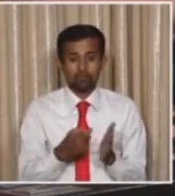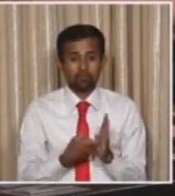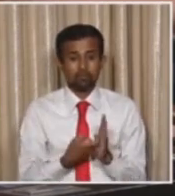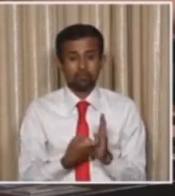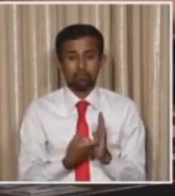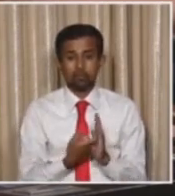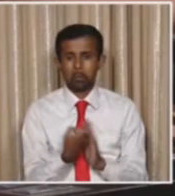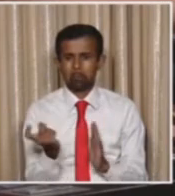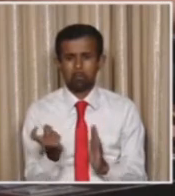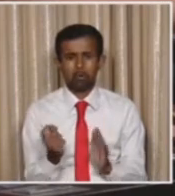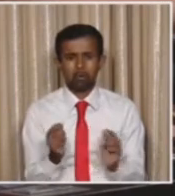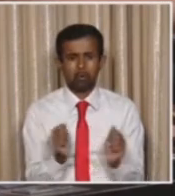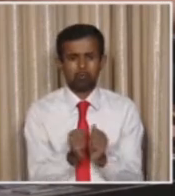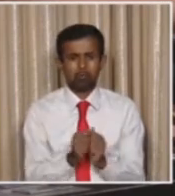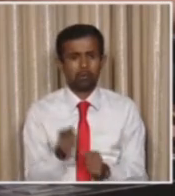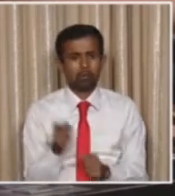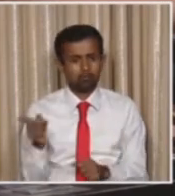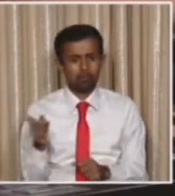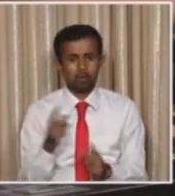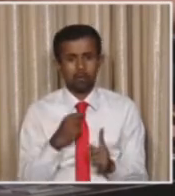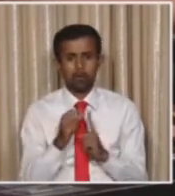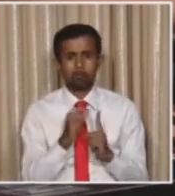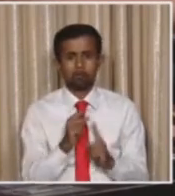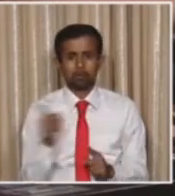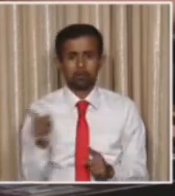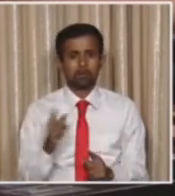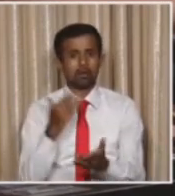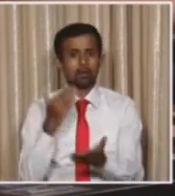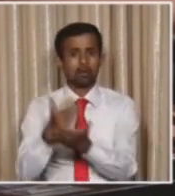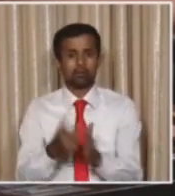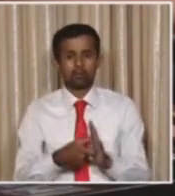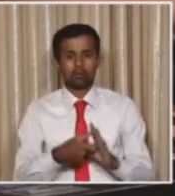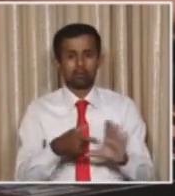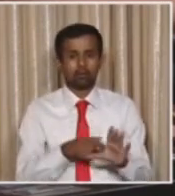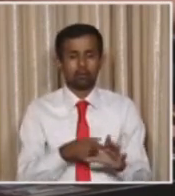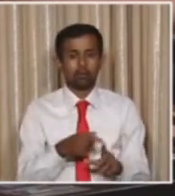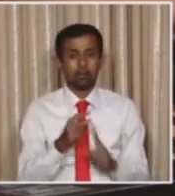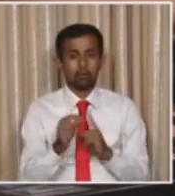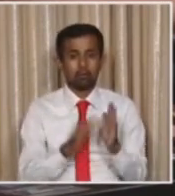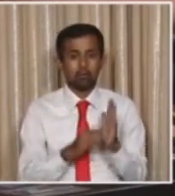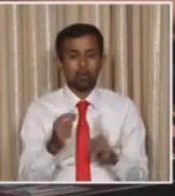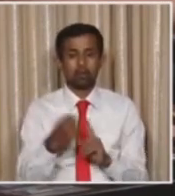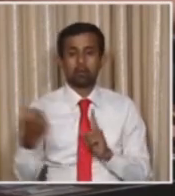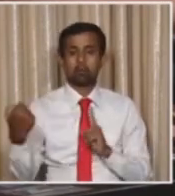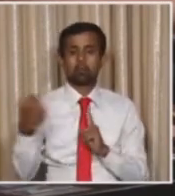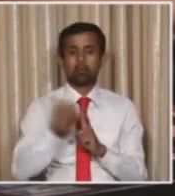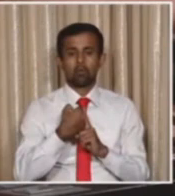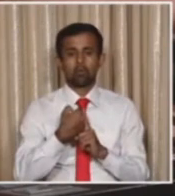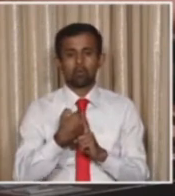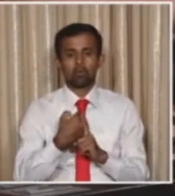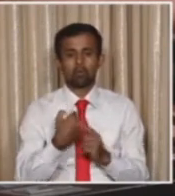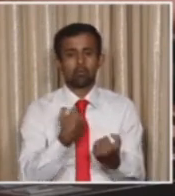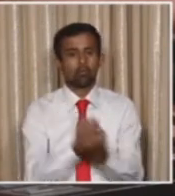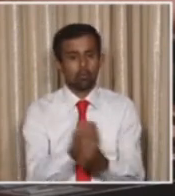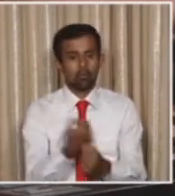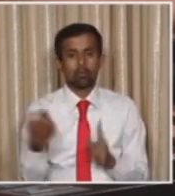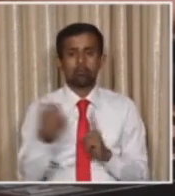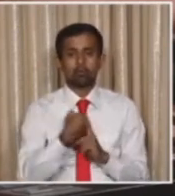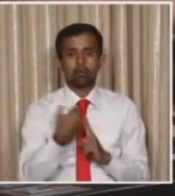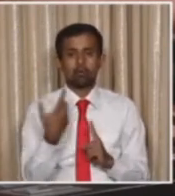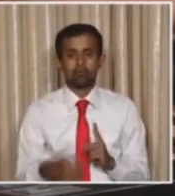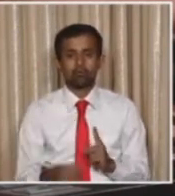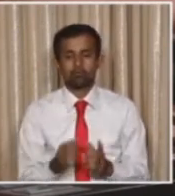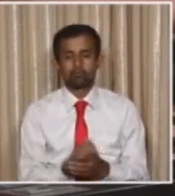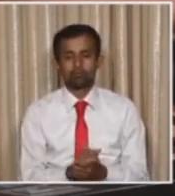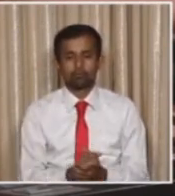those individuals are assaulted. These are the people that the honorable members opposite, who belong